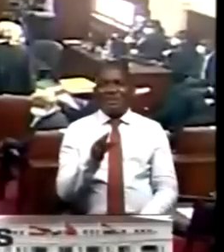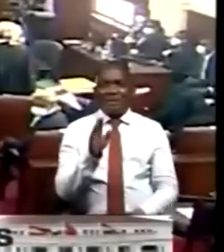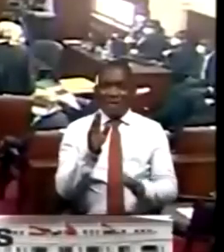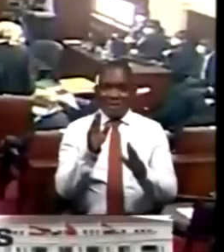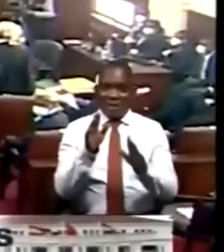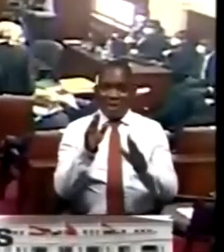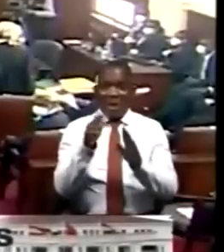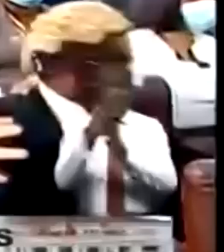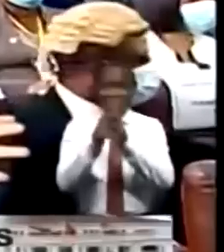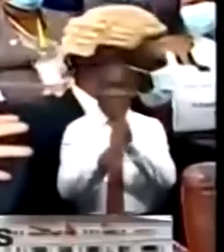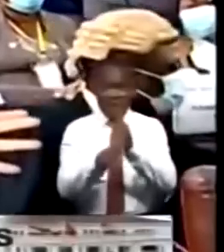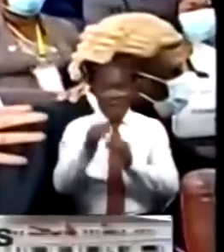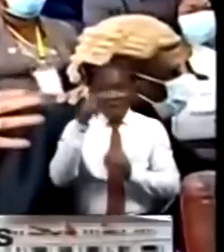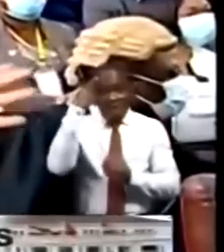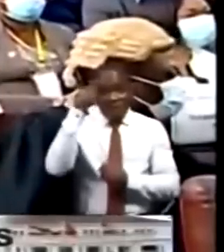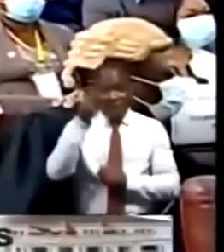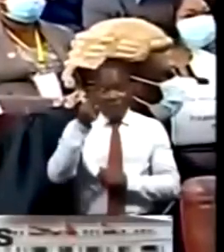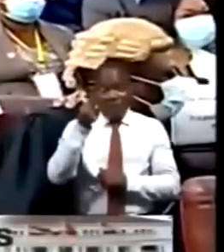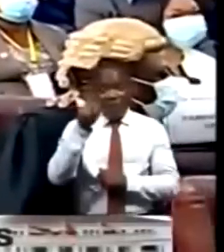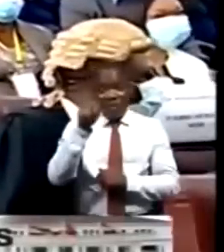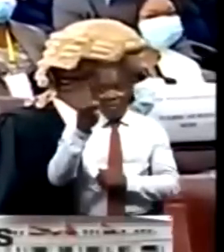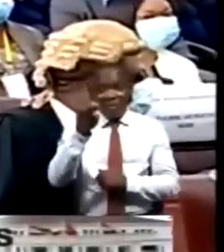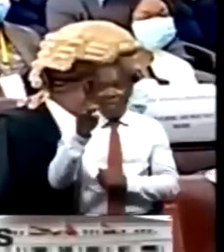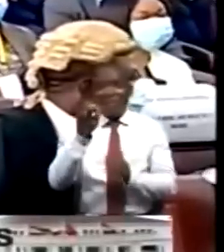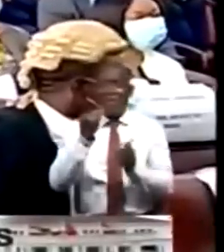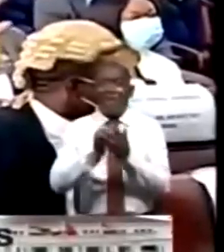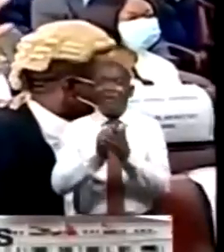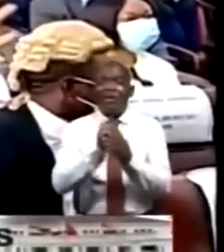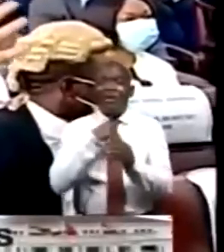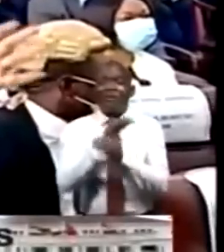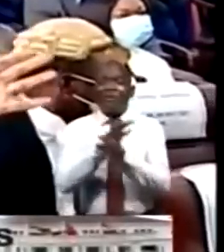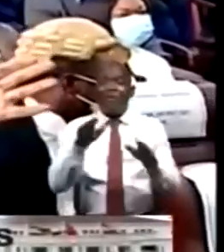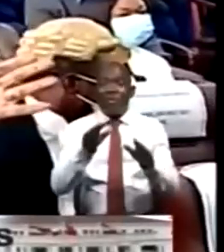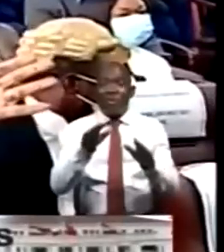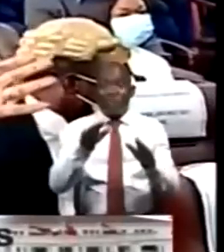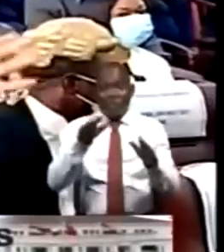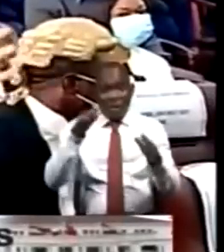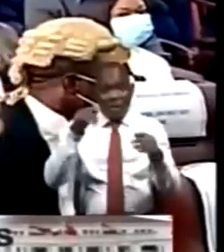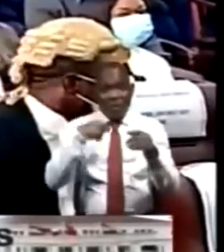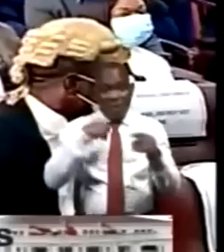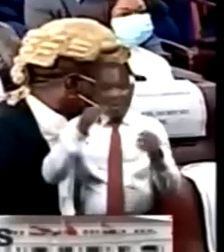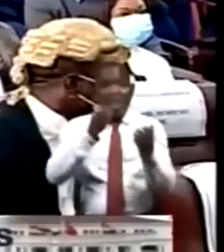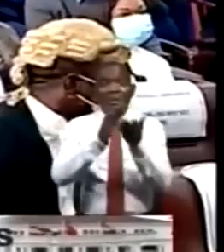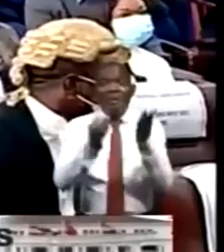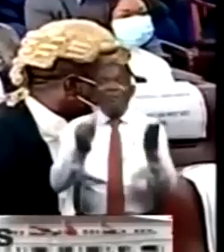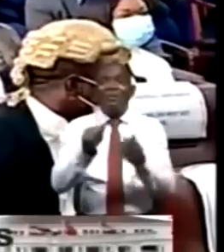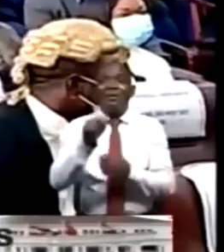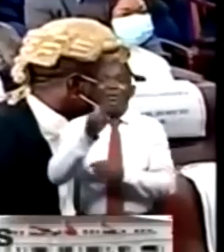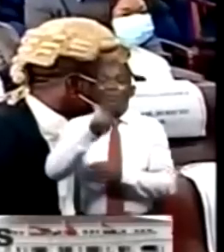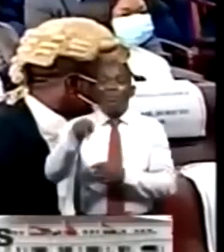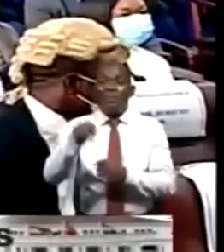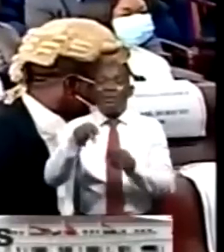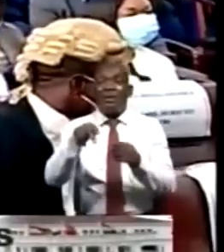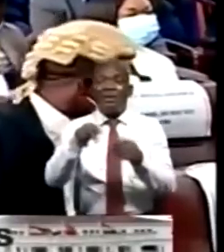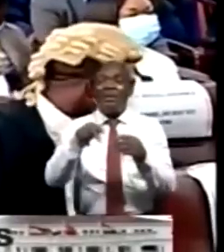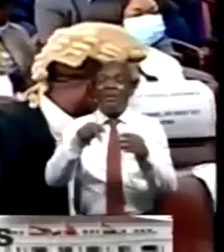counsel for the first respondent says he has no objection, but I believe counsel for the second respondent raised